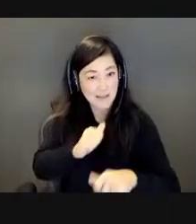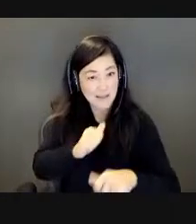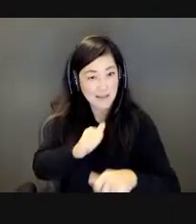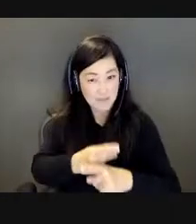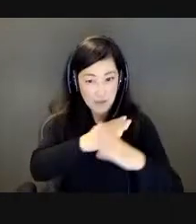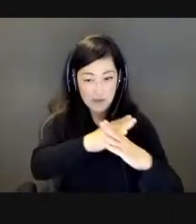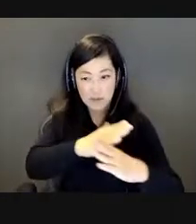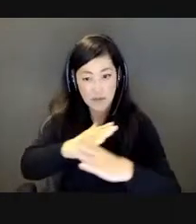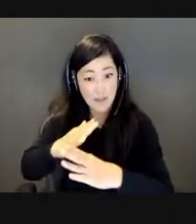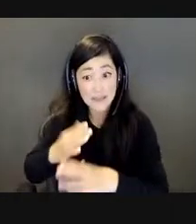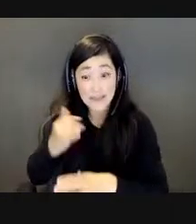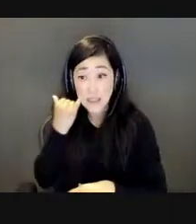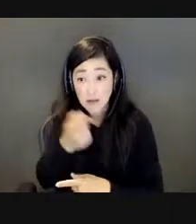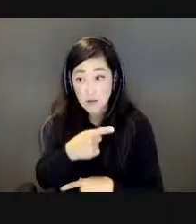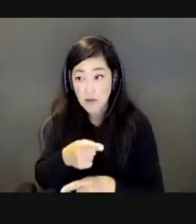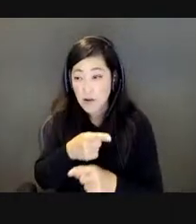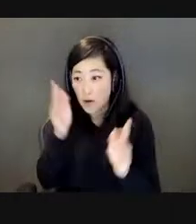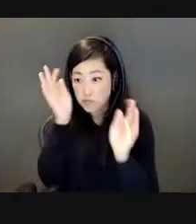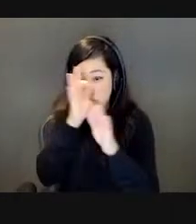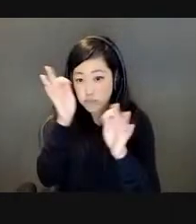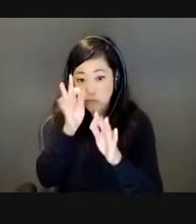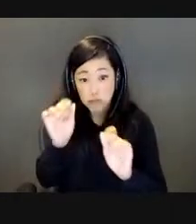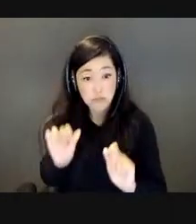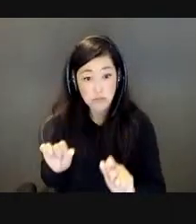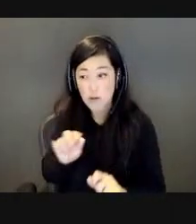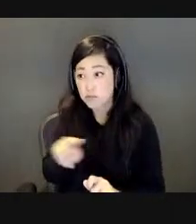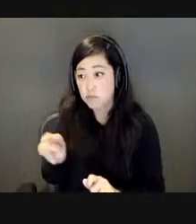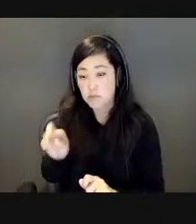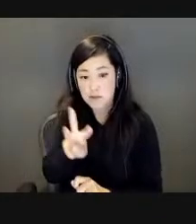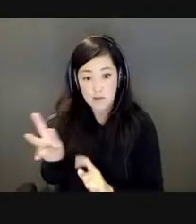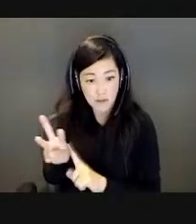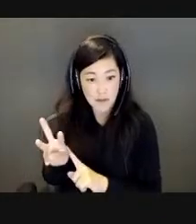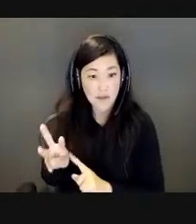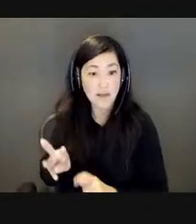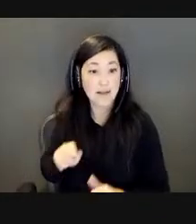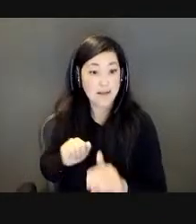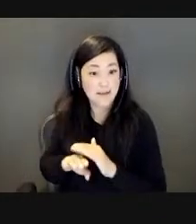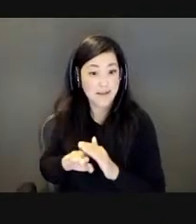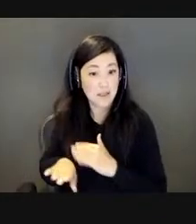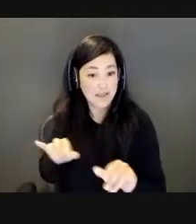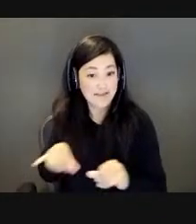to the Accessibility Standards Canada website to take a look at grants and opportunities for that research.